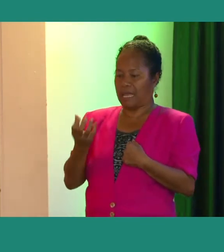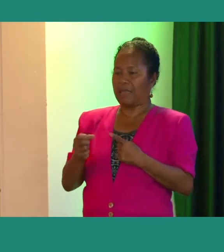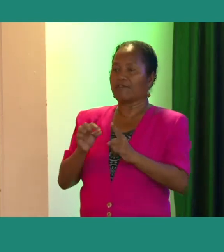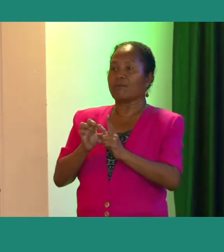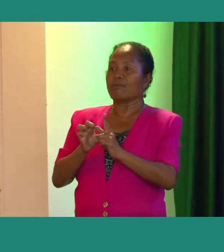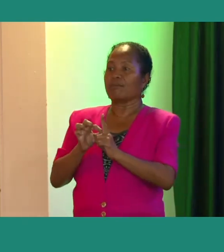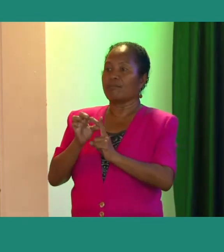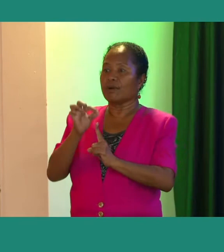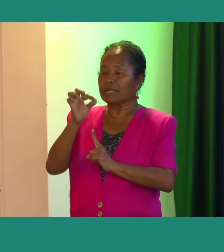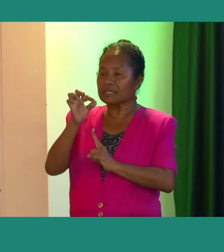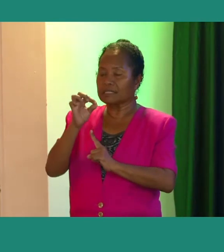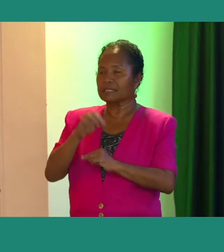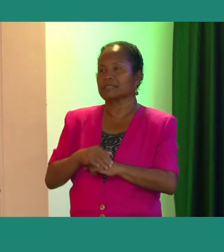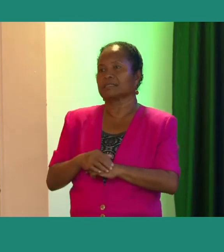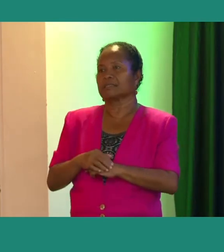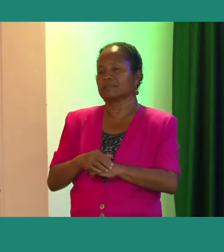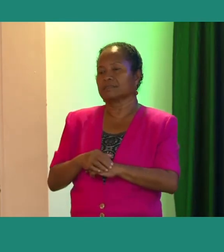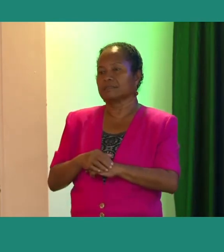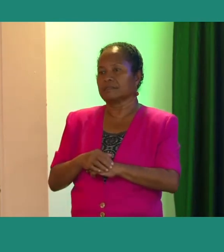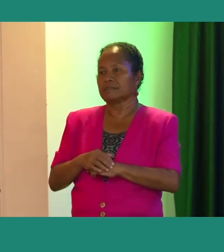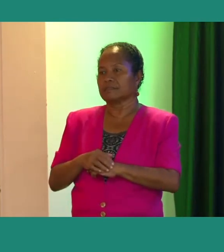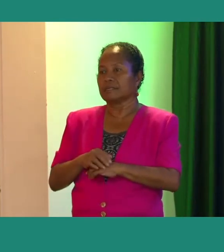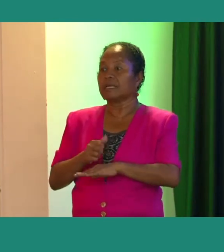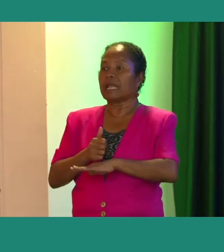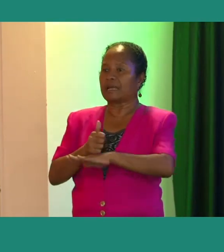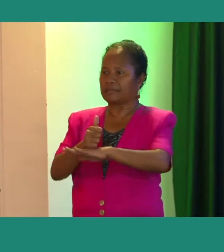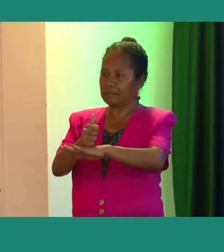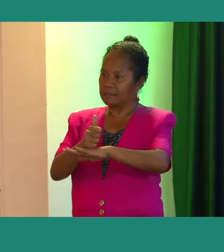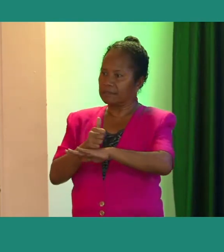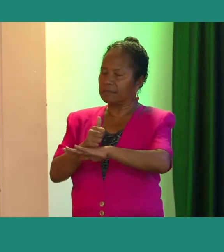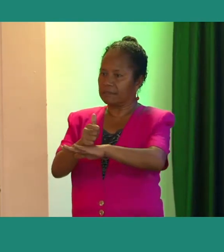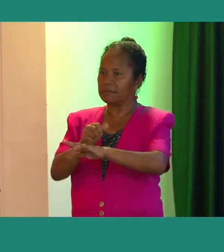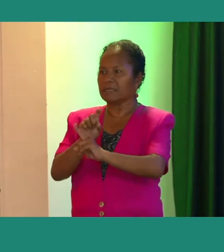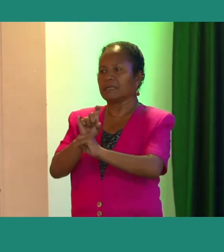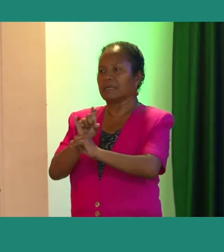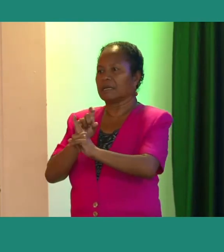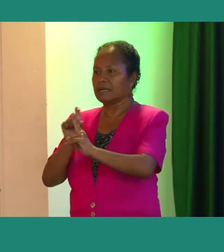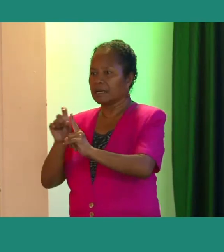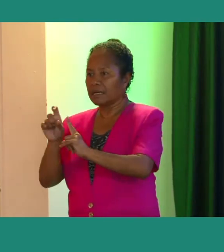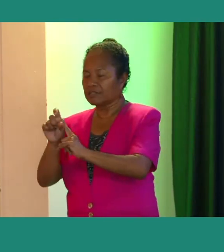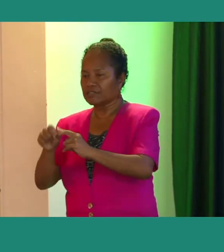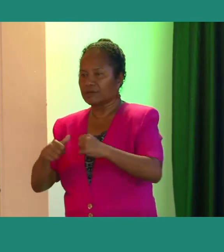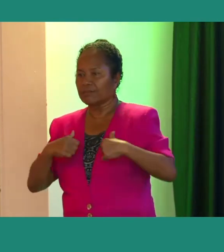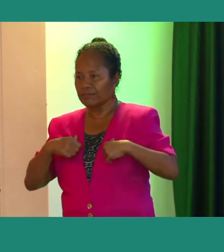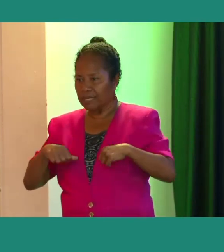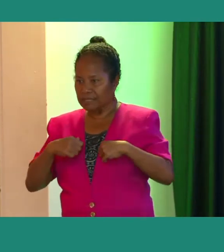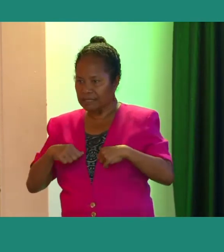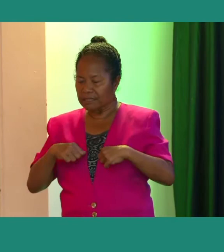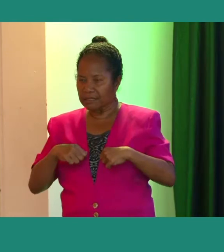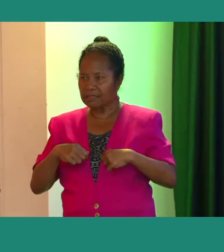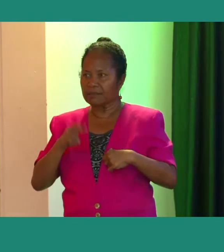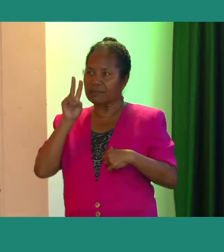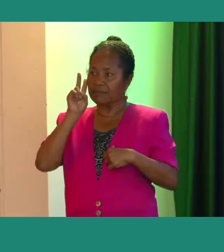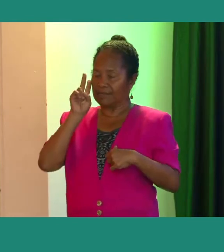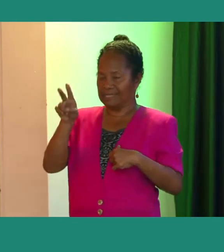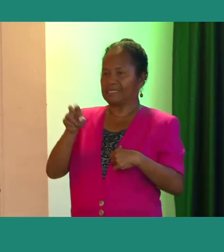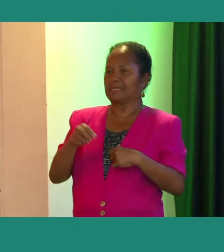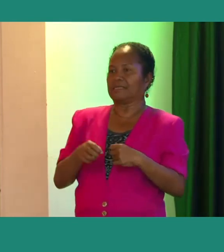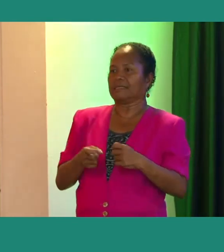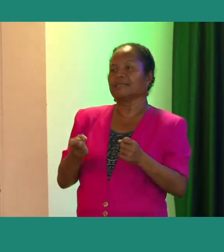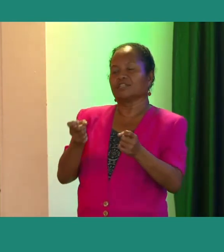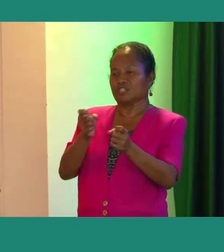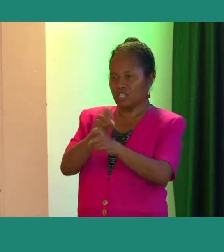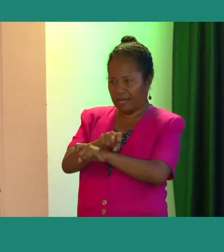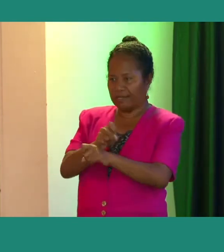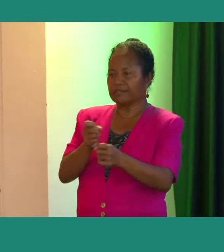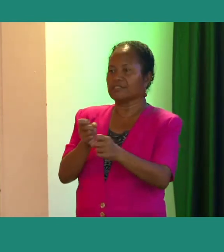place, systems in place, but acting on them through cultural norms and practices as well, you will see change. So this